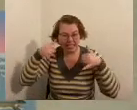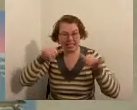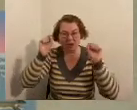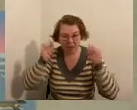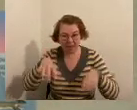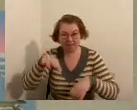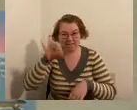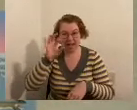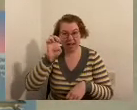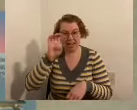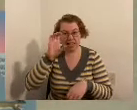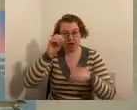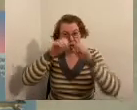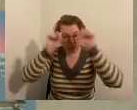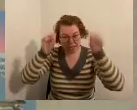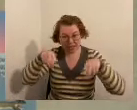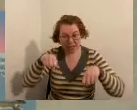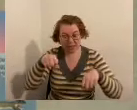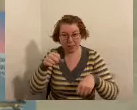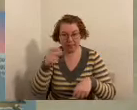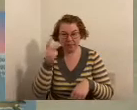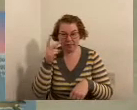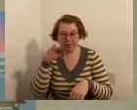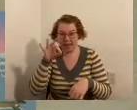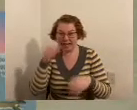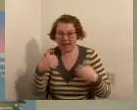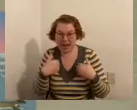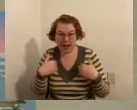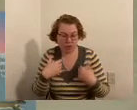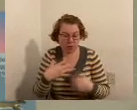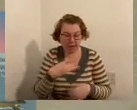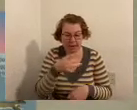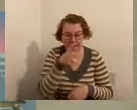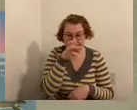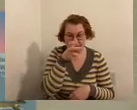this. There's some bugs there.